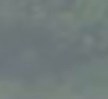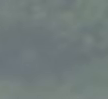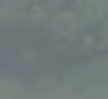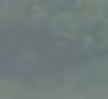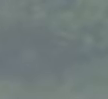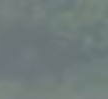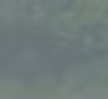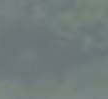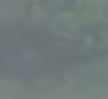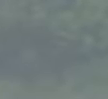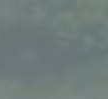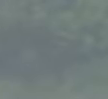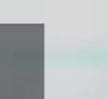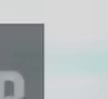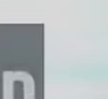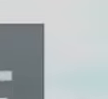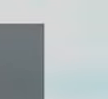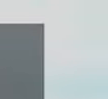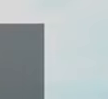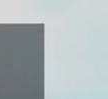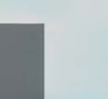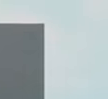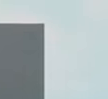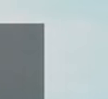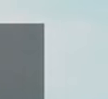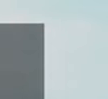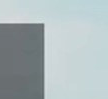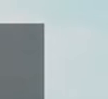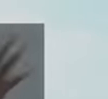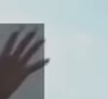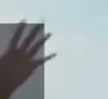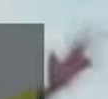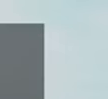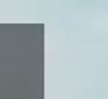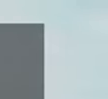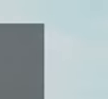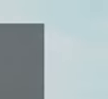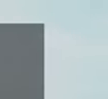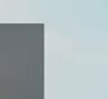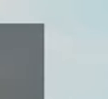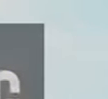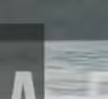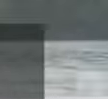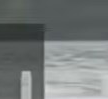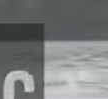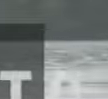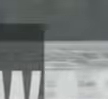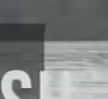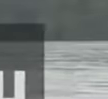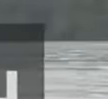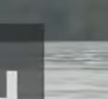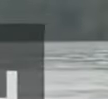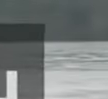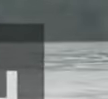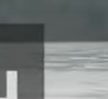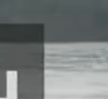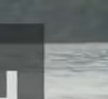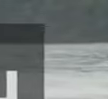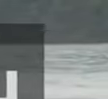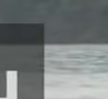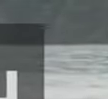When you're going to buy your food by the food vendors, make sure that they have the badge, the mask on, and the gloves. Oh, and make sure that they